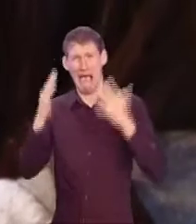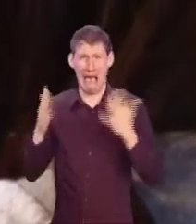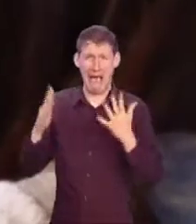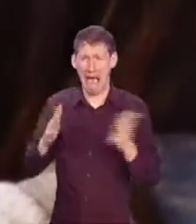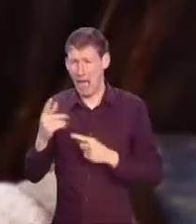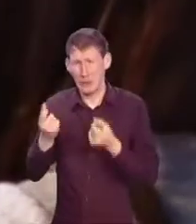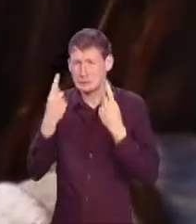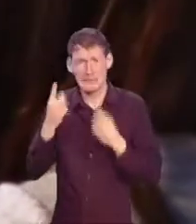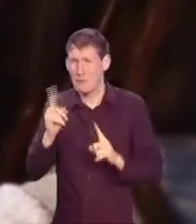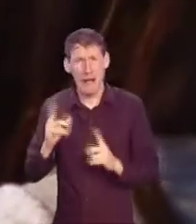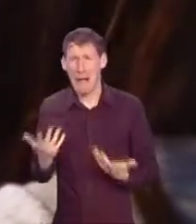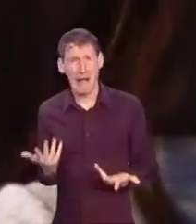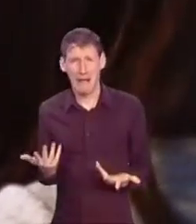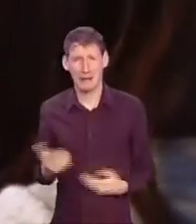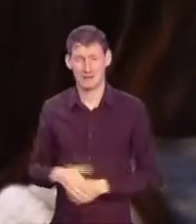can't understand.